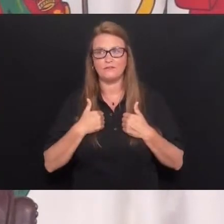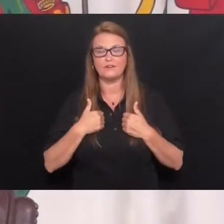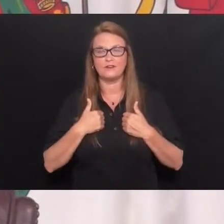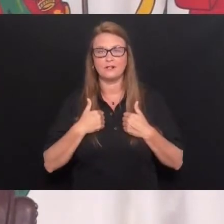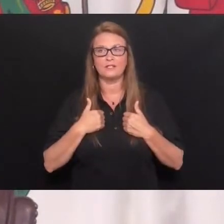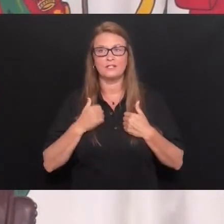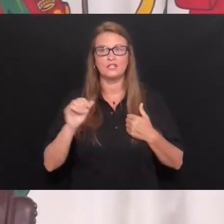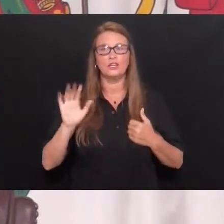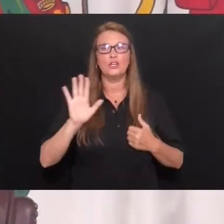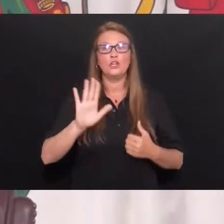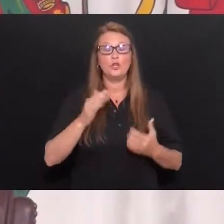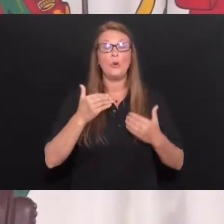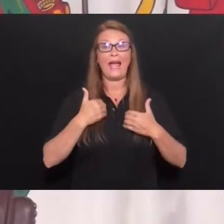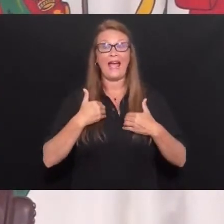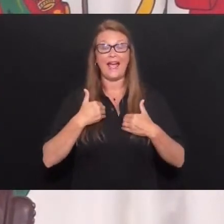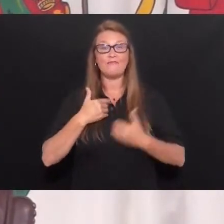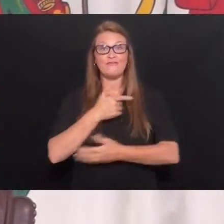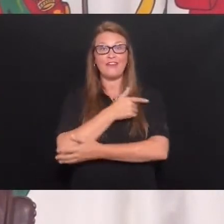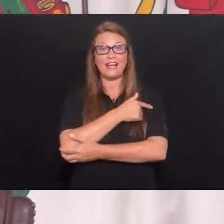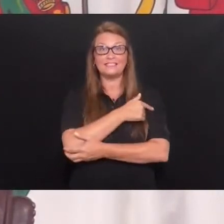If you're vaccinated, of the